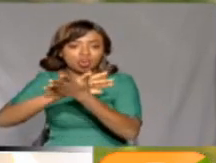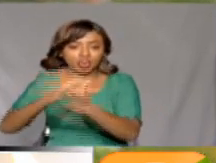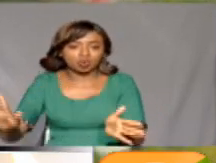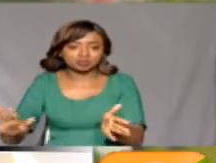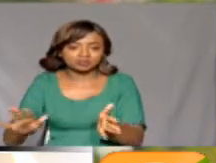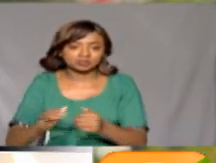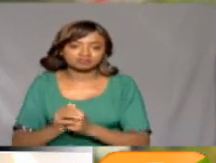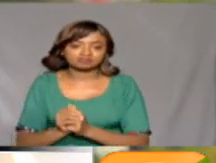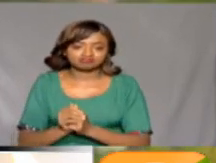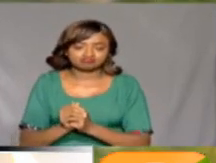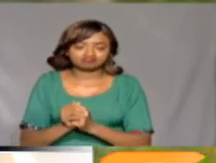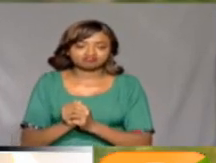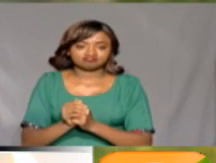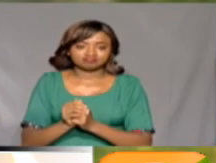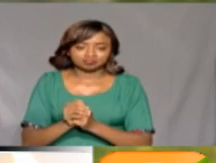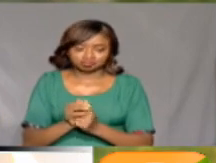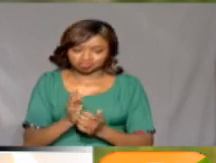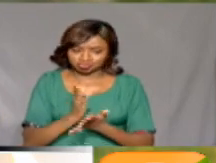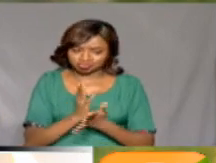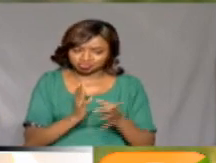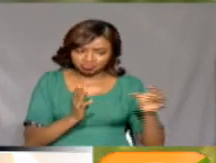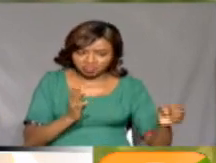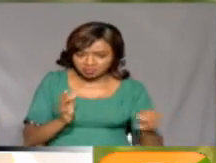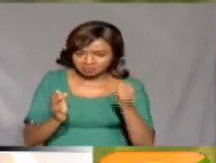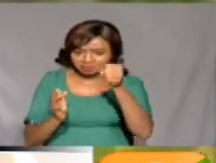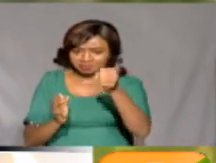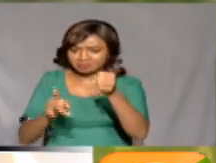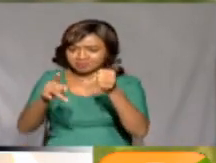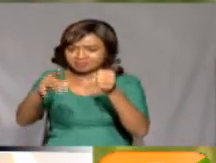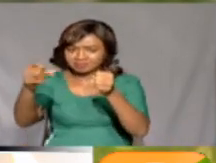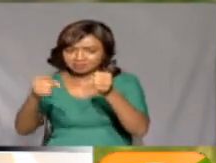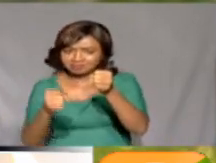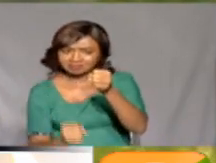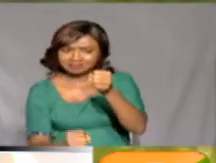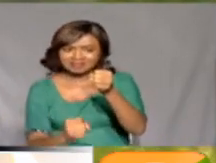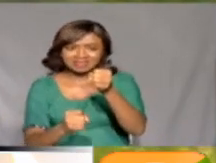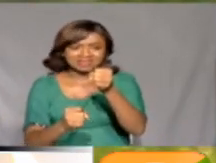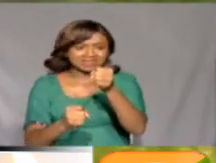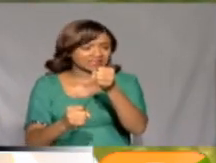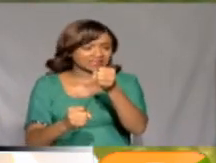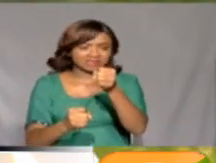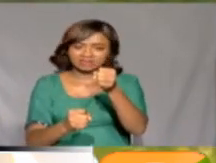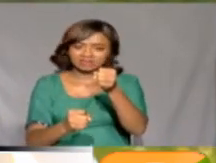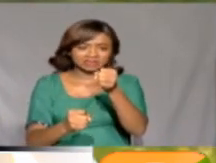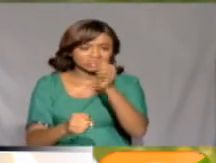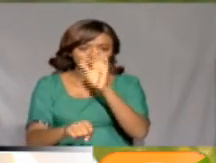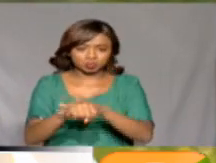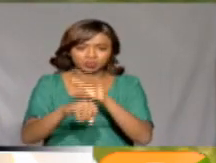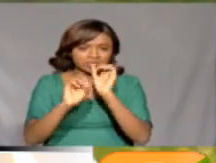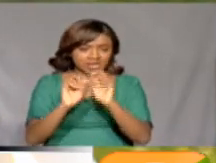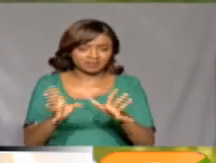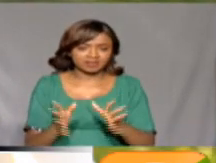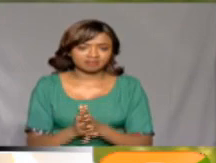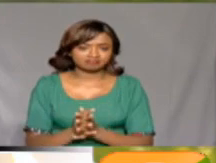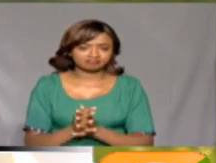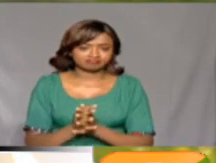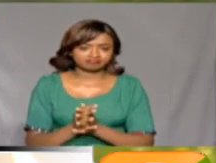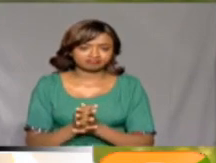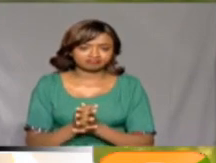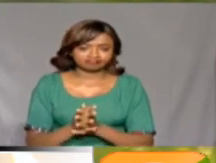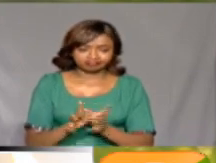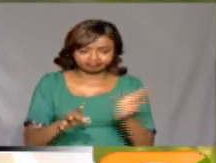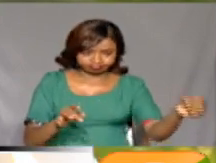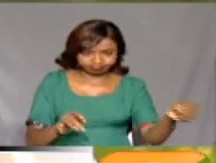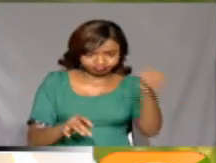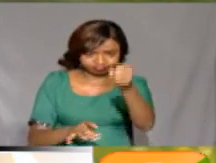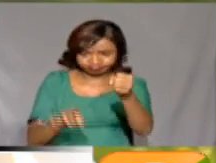So it wasn't quite an interesting scenario, right? So therein developed